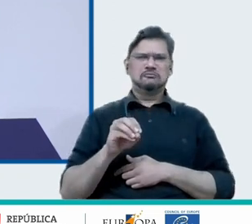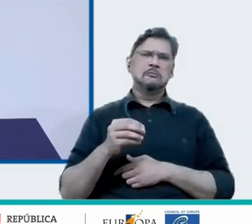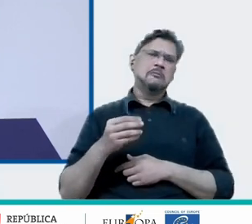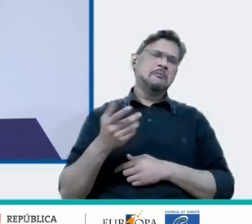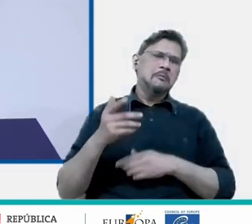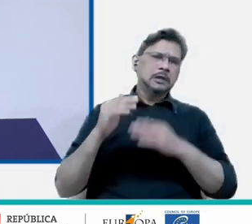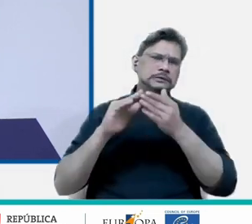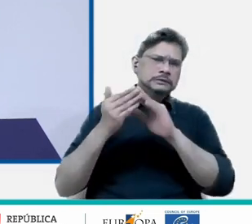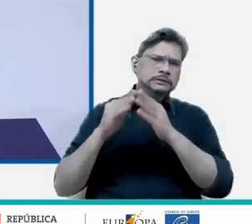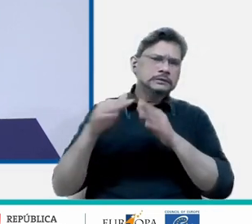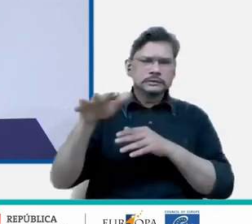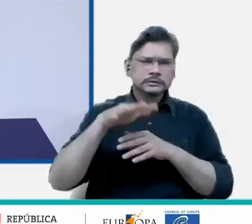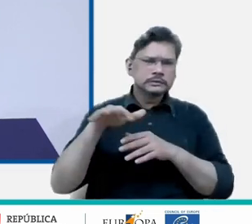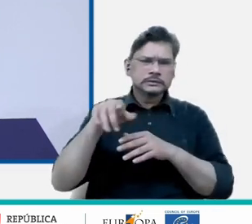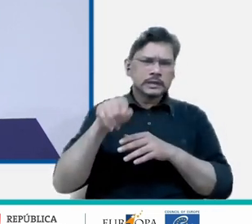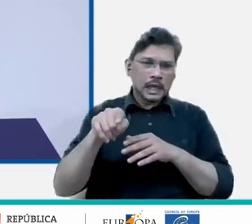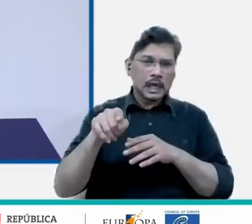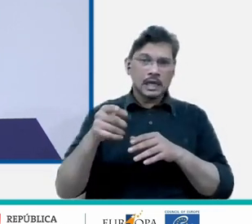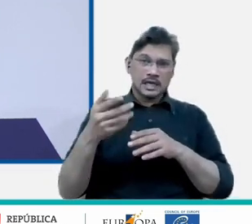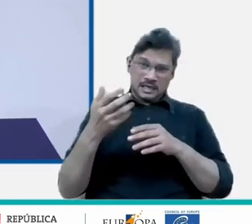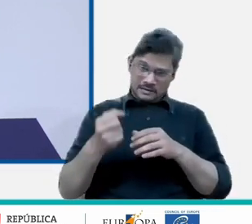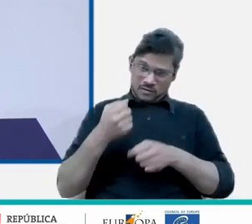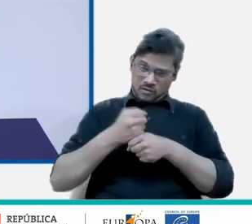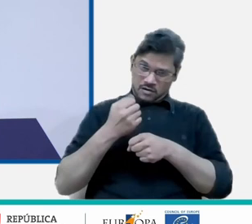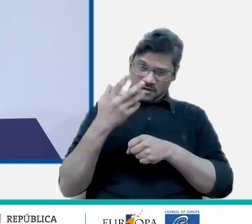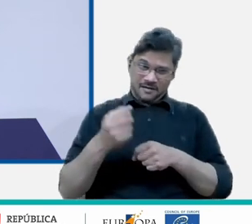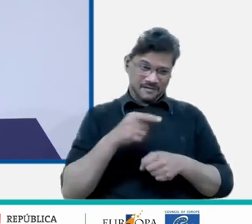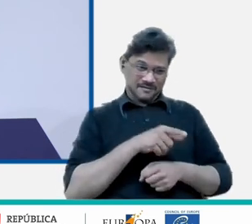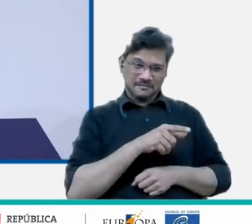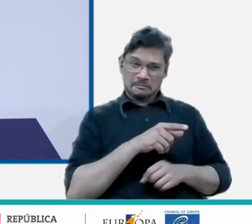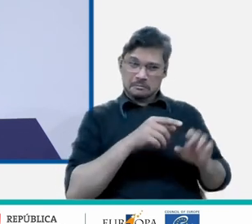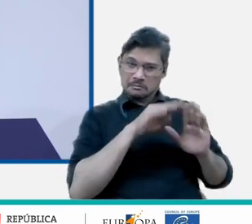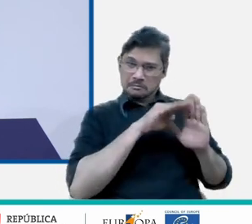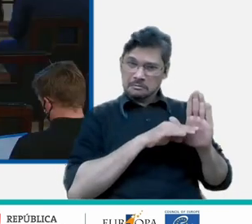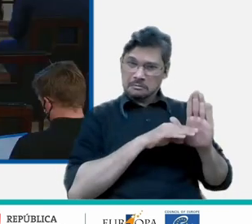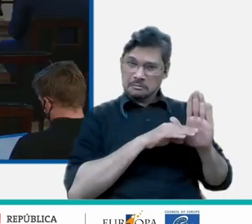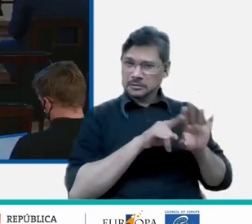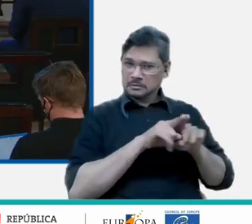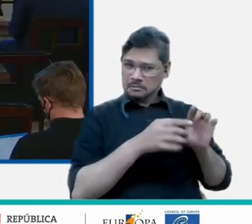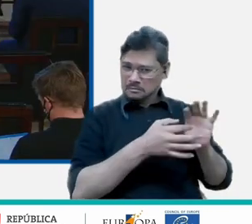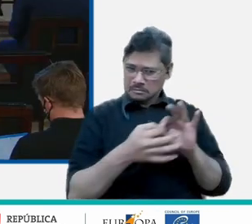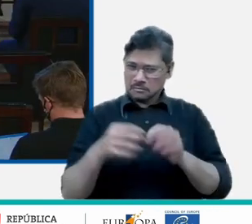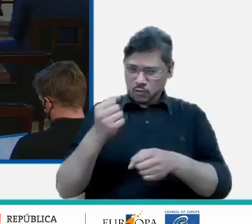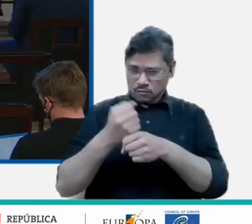the initiative? Can you cite a few tools and resources?